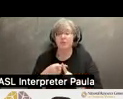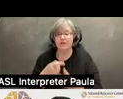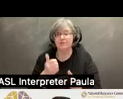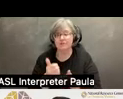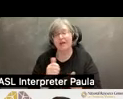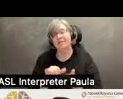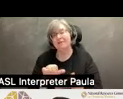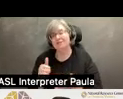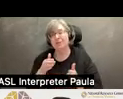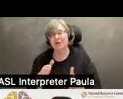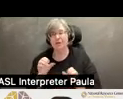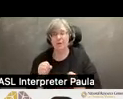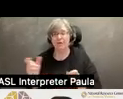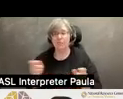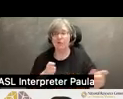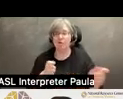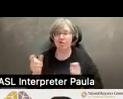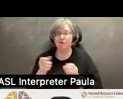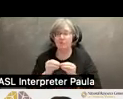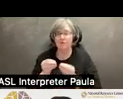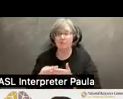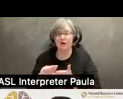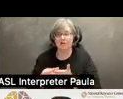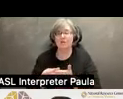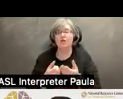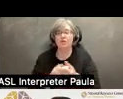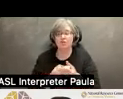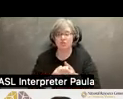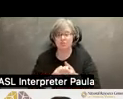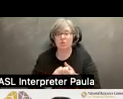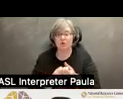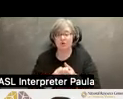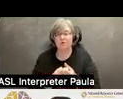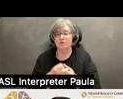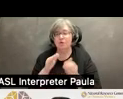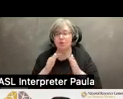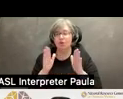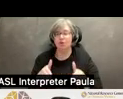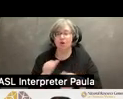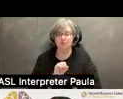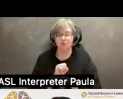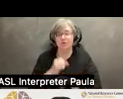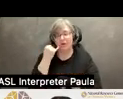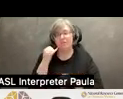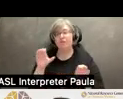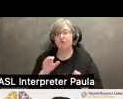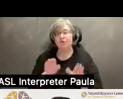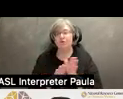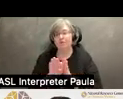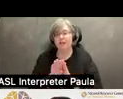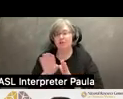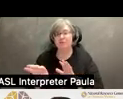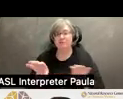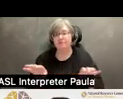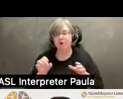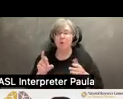another way that you can kind of pull another funding stream in to support your housing work if you are doing development, or if you are